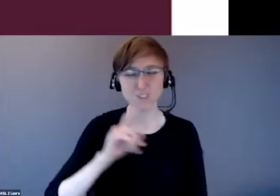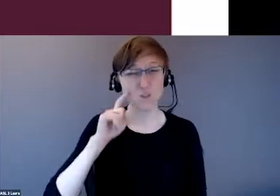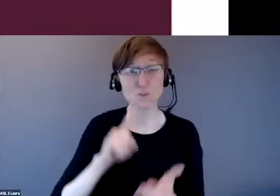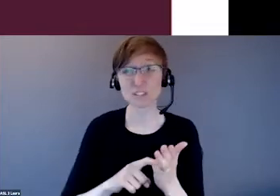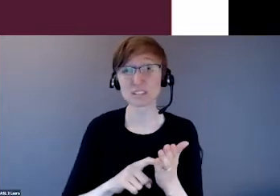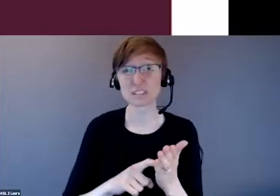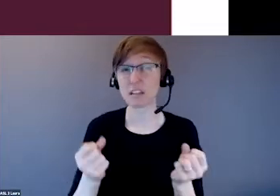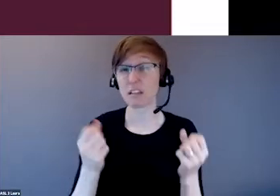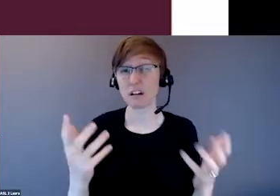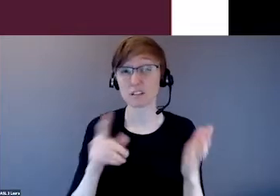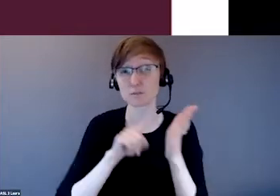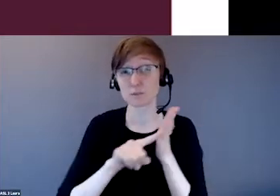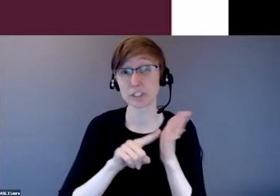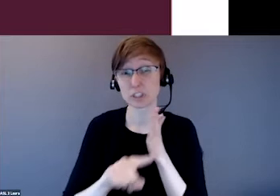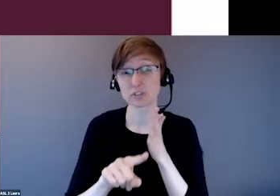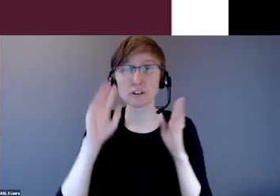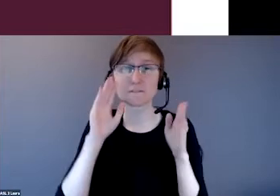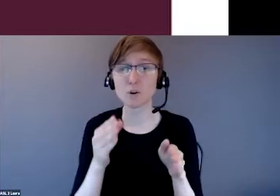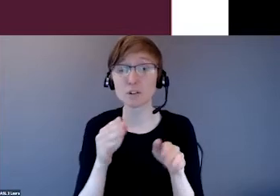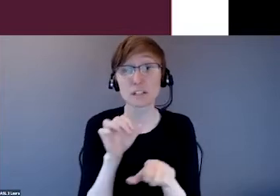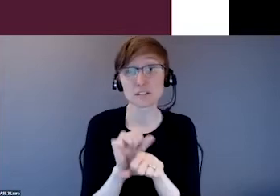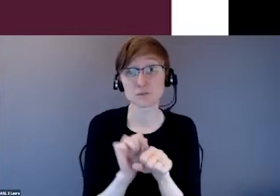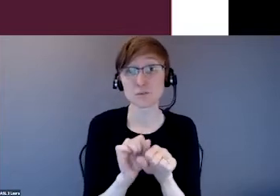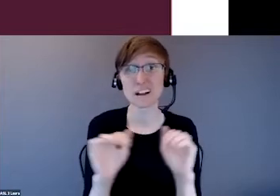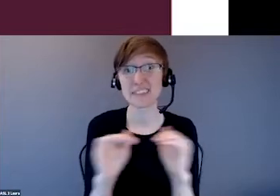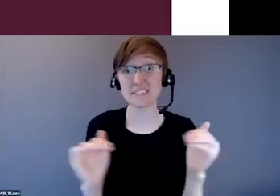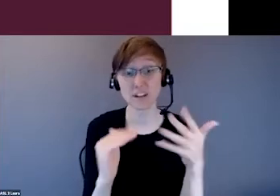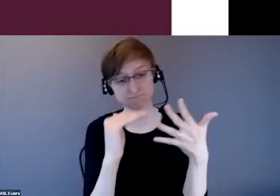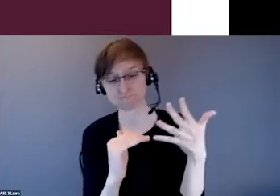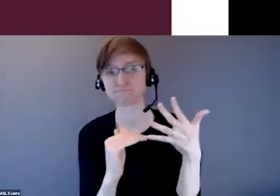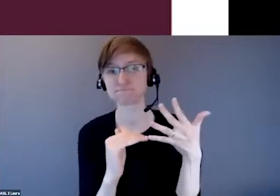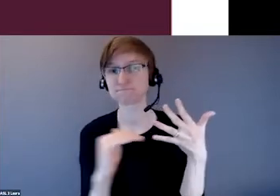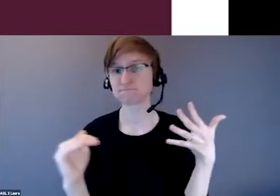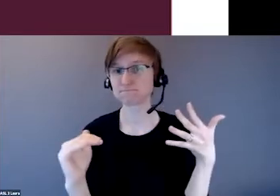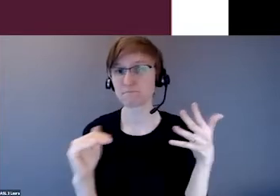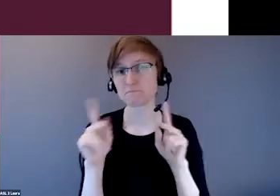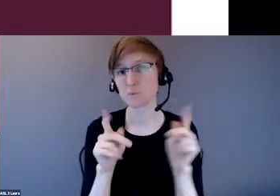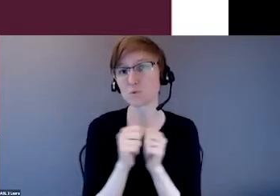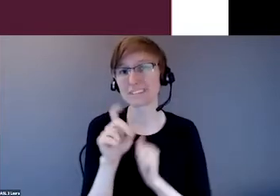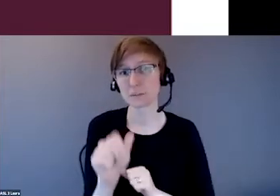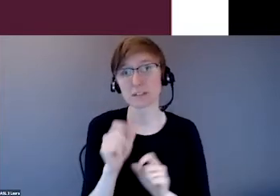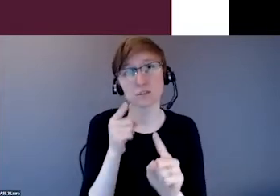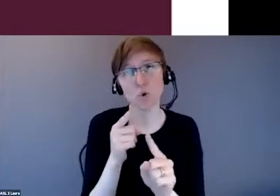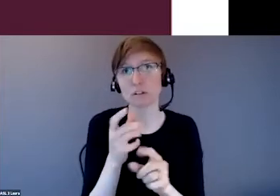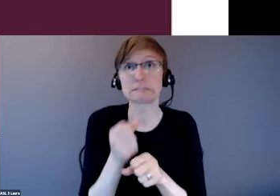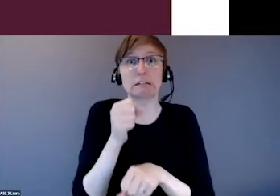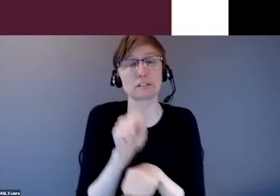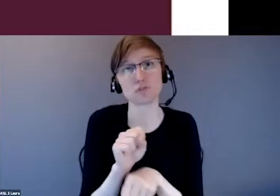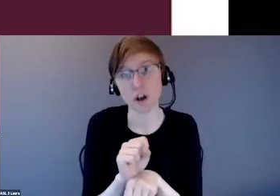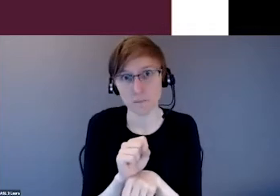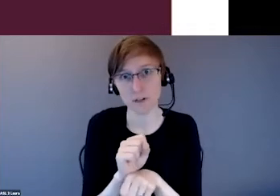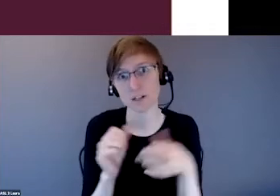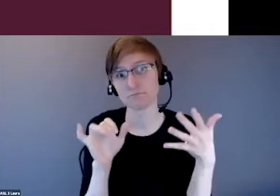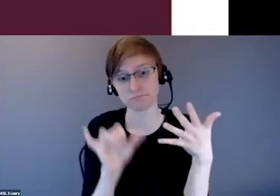on entry-level employment for persons with disabilities or just getting a job, without much of a focus really on